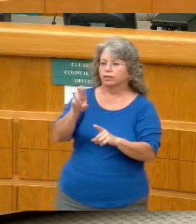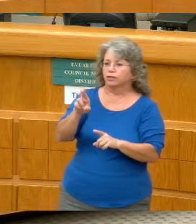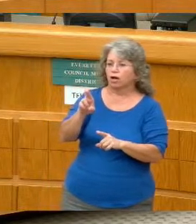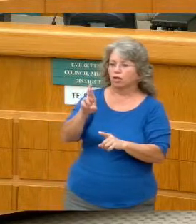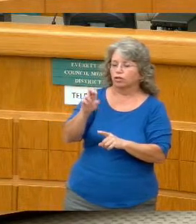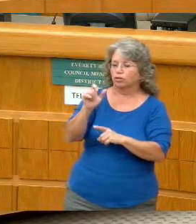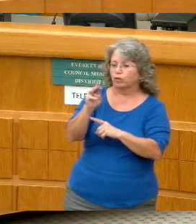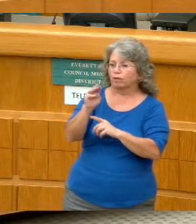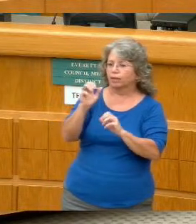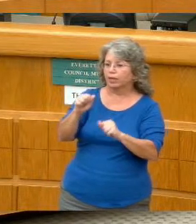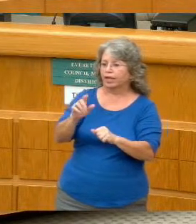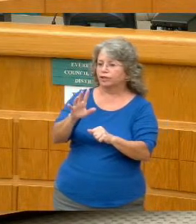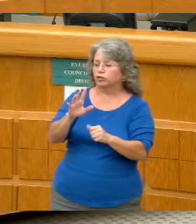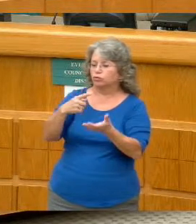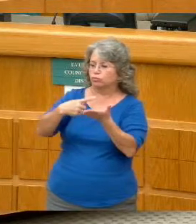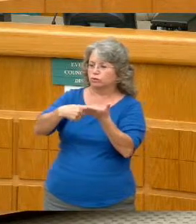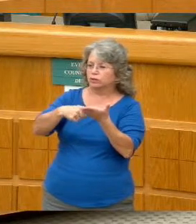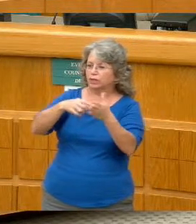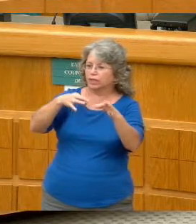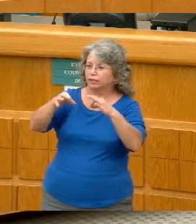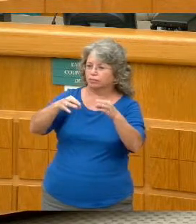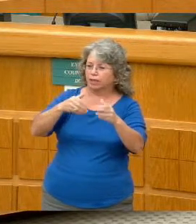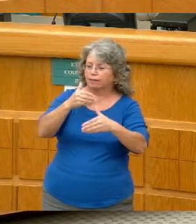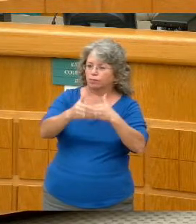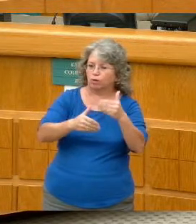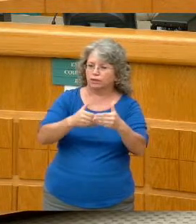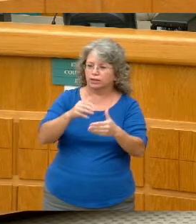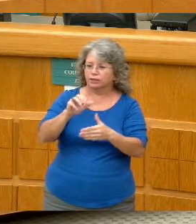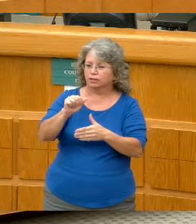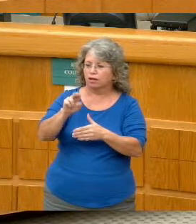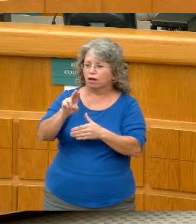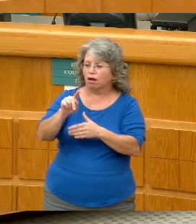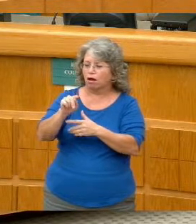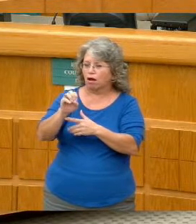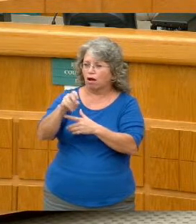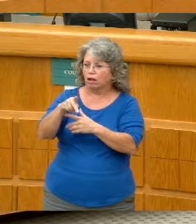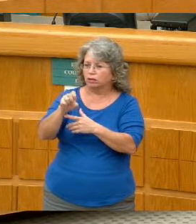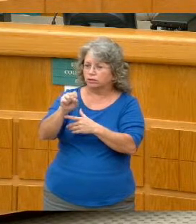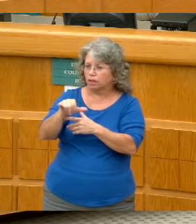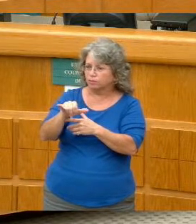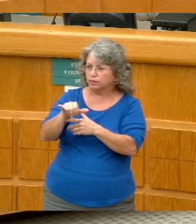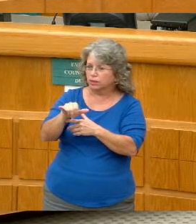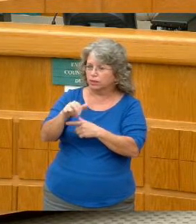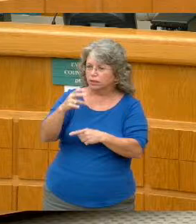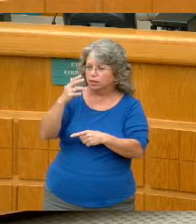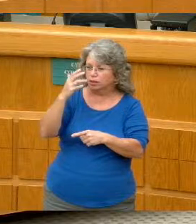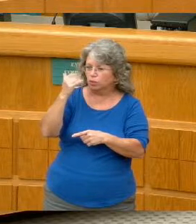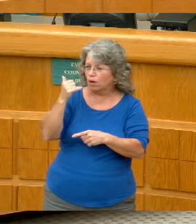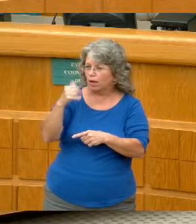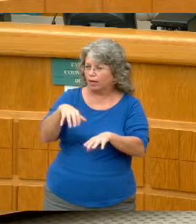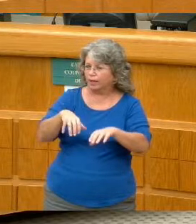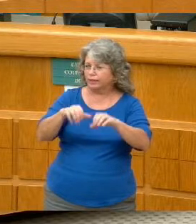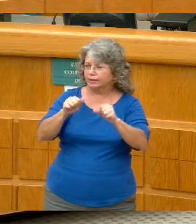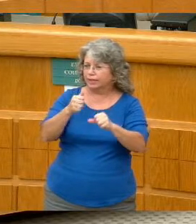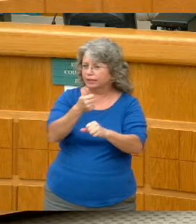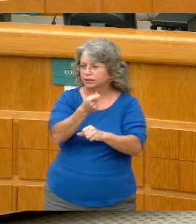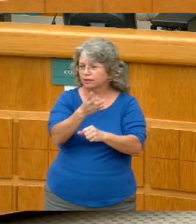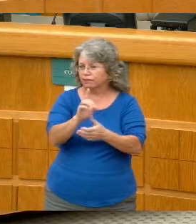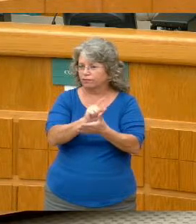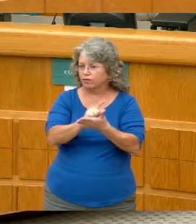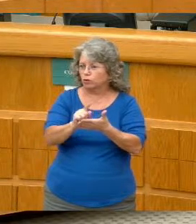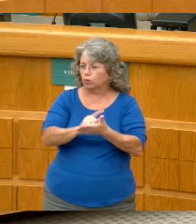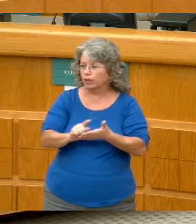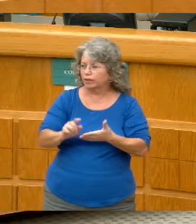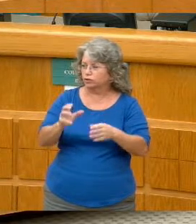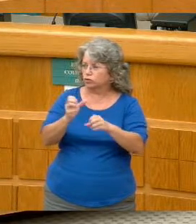Can you talk about the process of how autopsies like this are handled, the timeline of it, and why it could take a few weeks